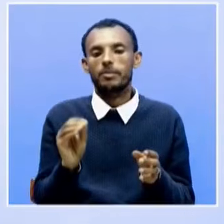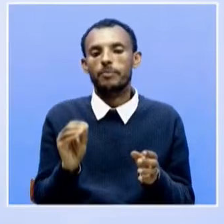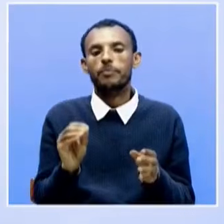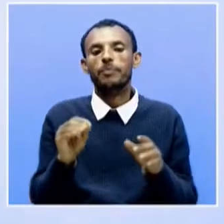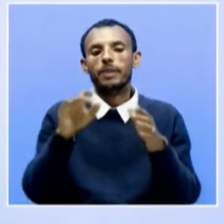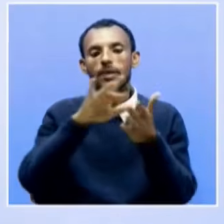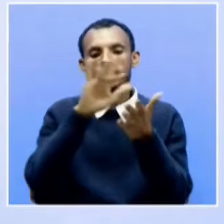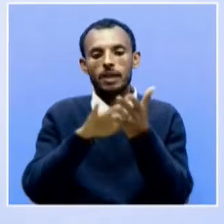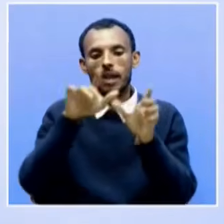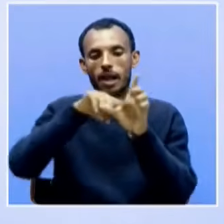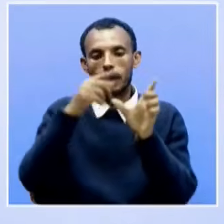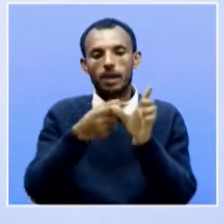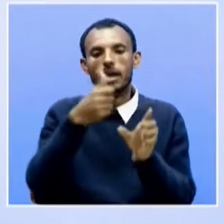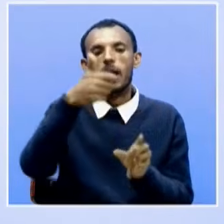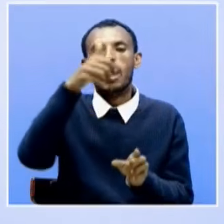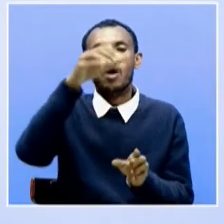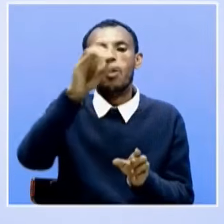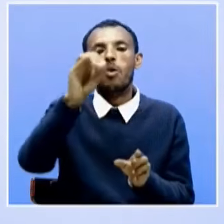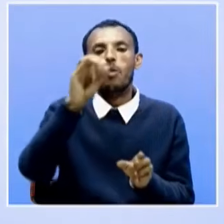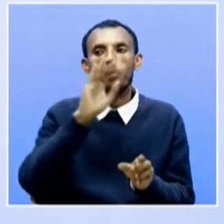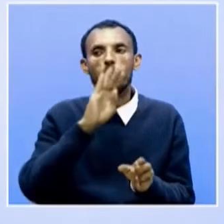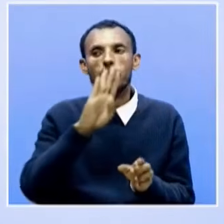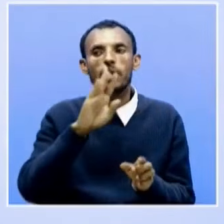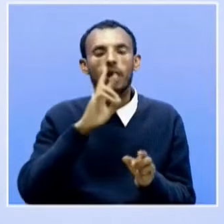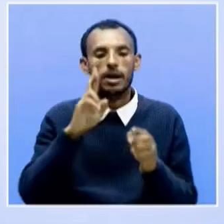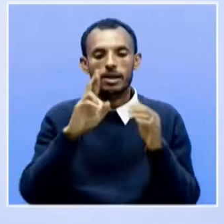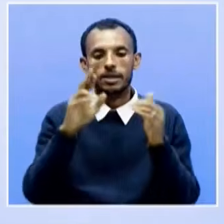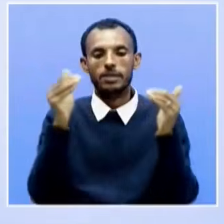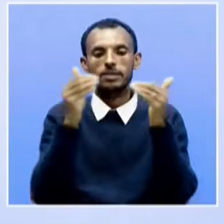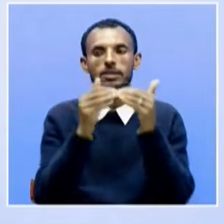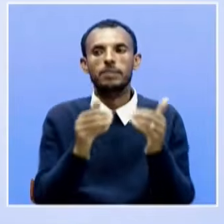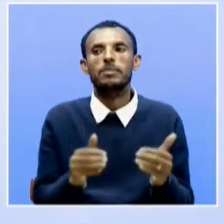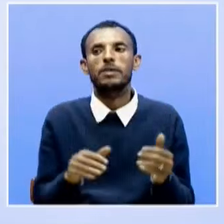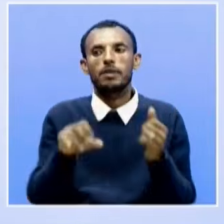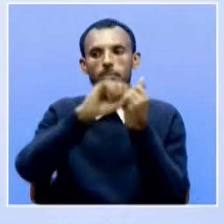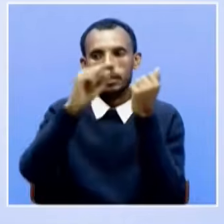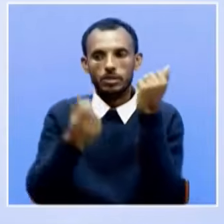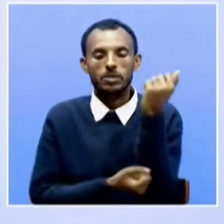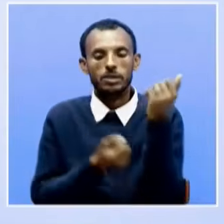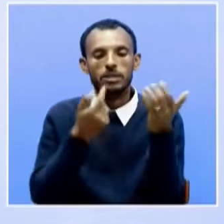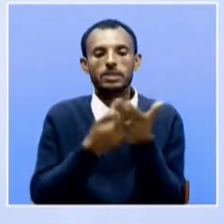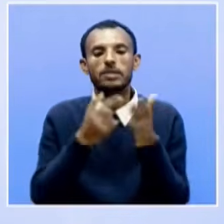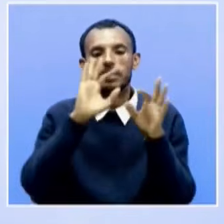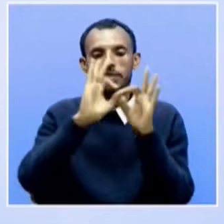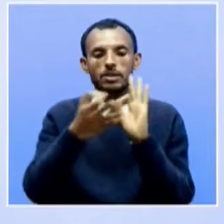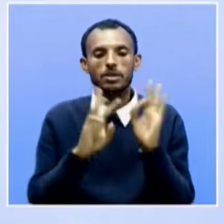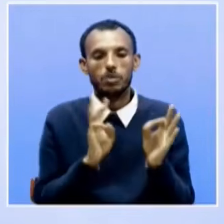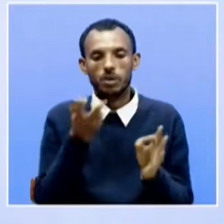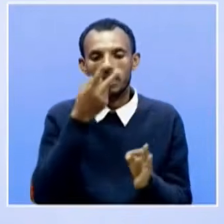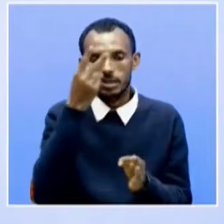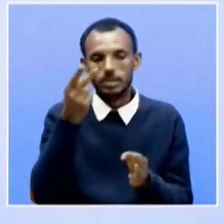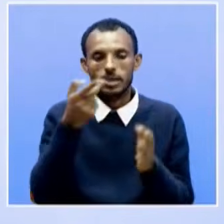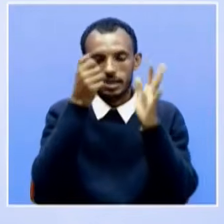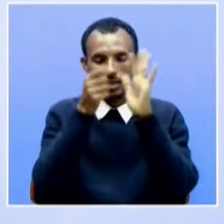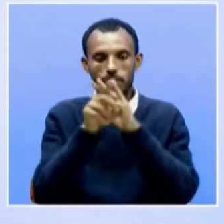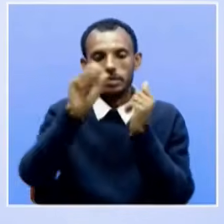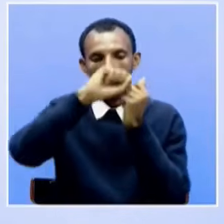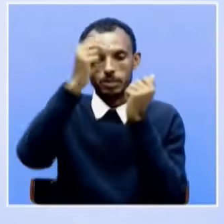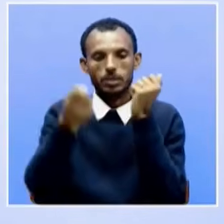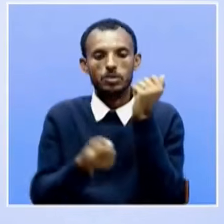the central angle AOB are the same, okay? So based on this definition, we have seen certain examples